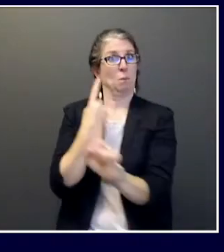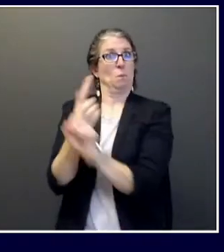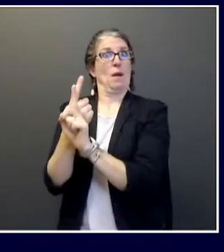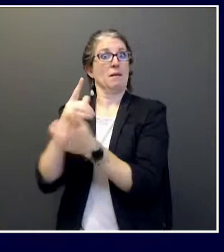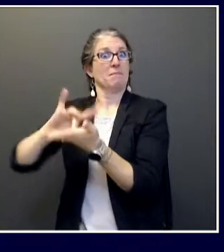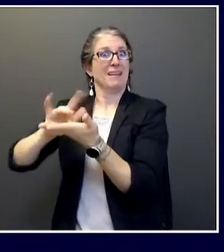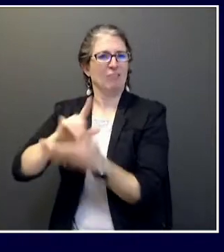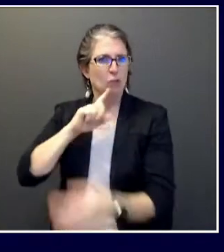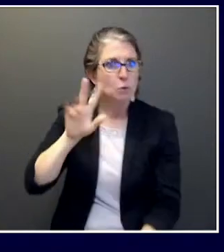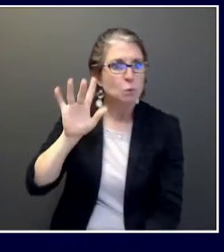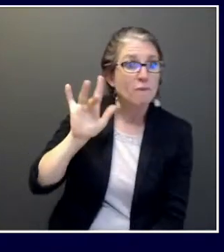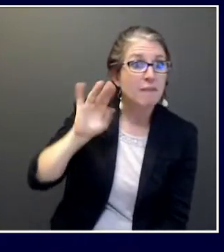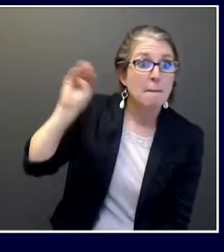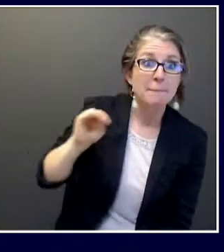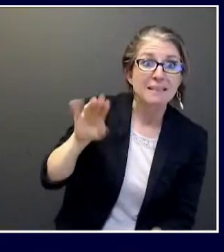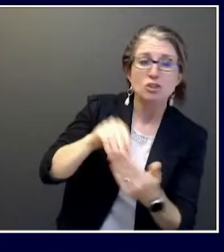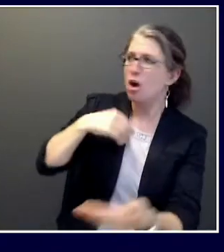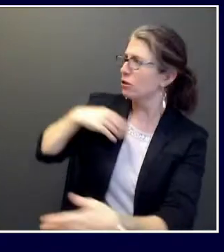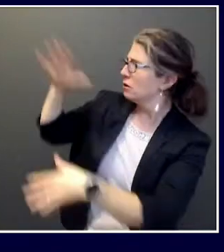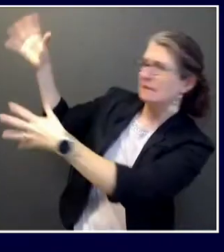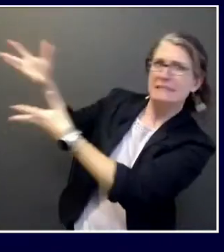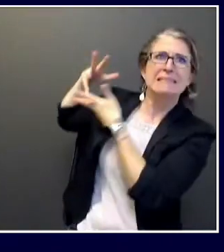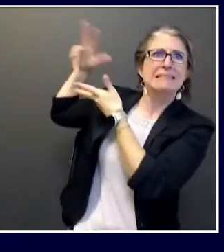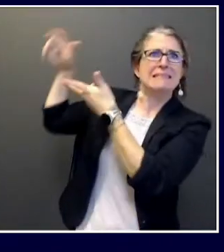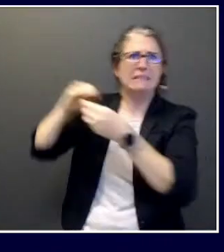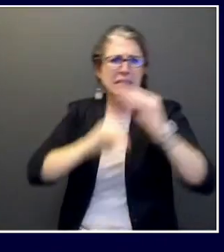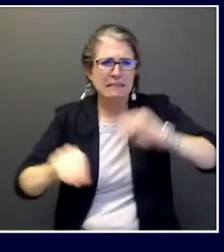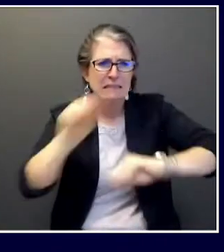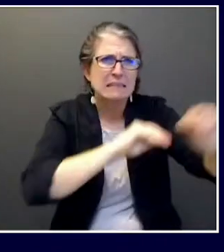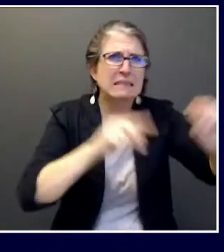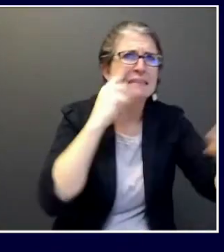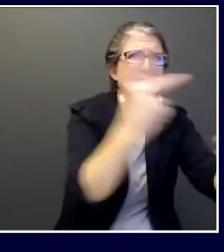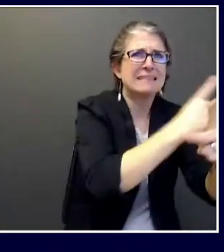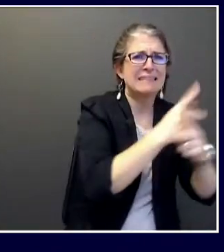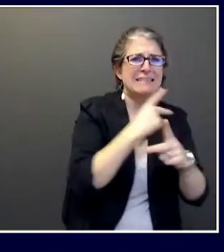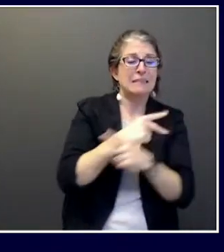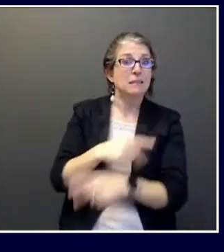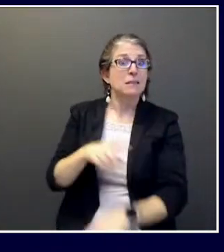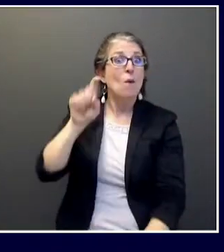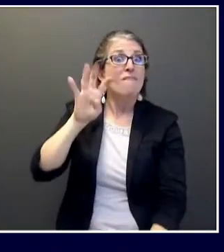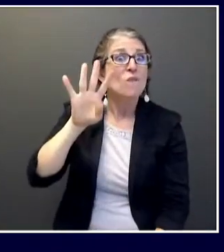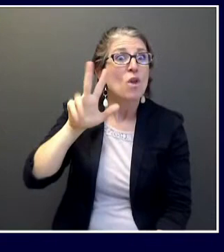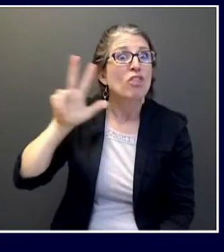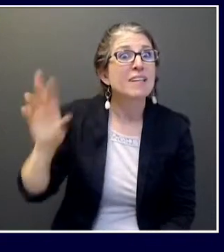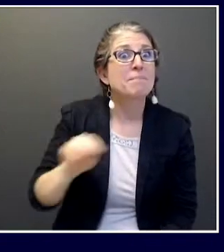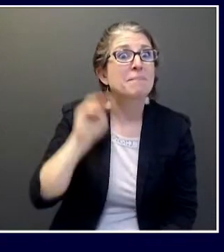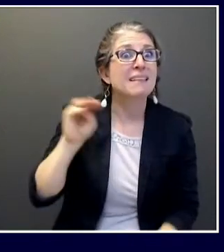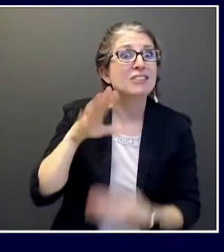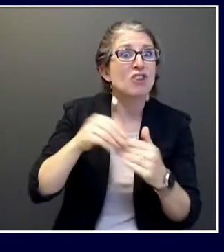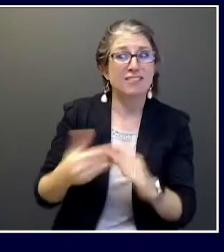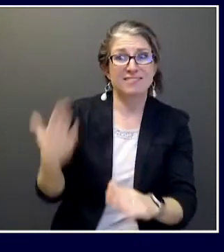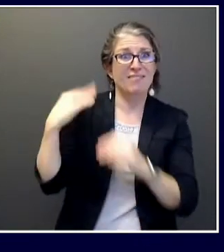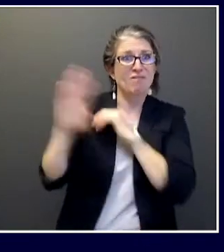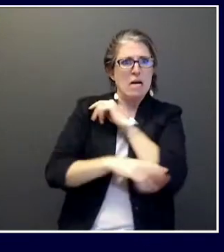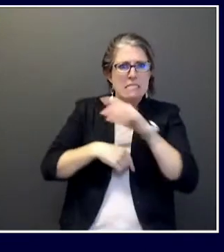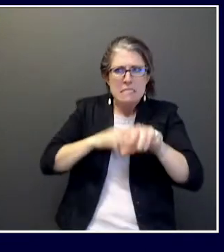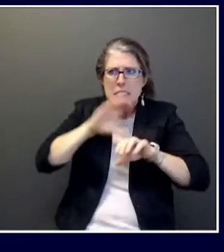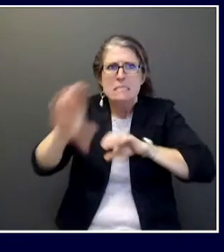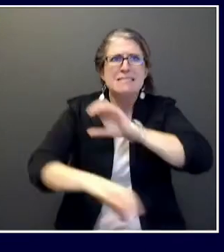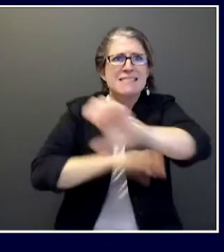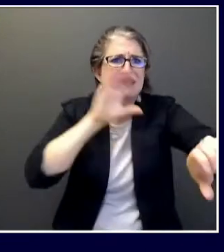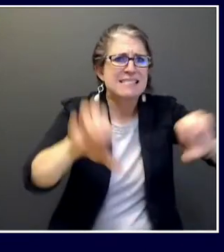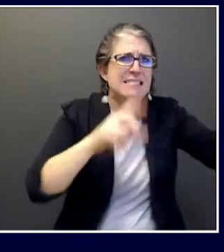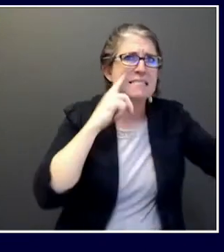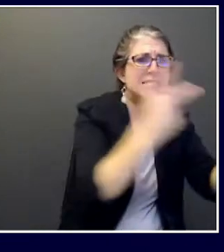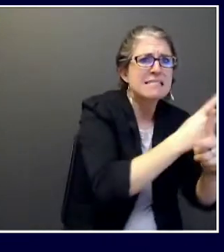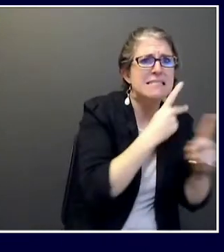another $143 million this fall. We're working on behavioral health providers as well in terms of providing them with financial support so